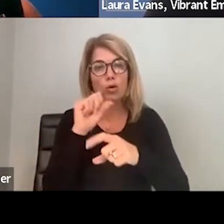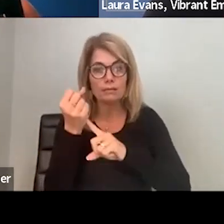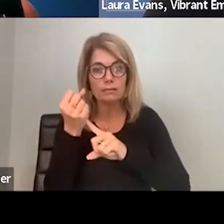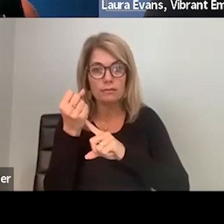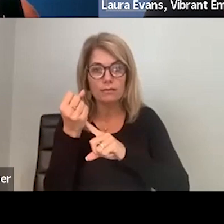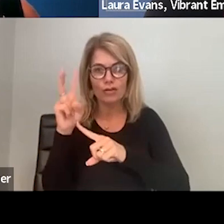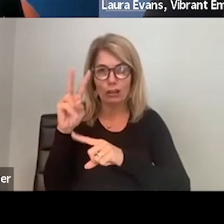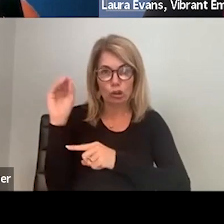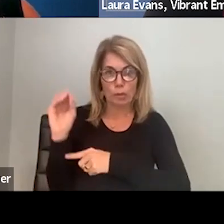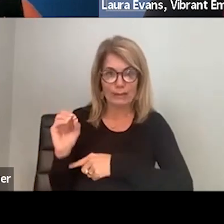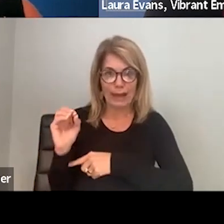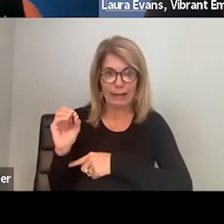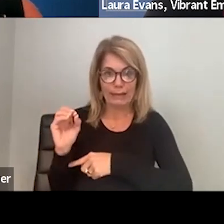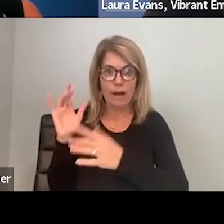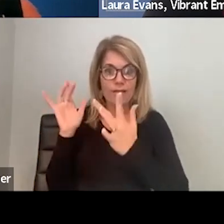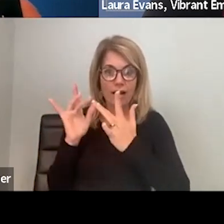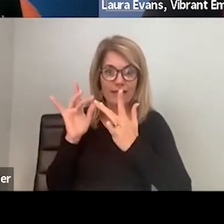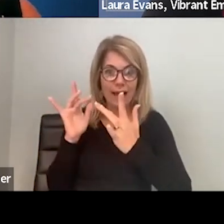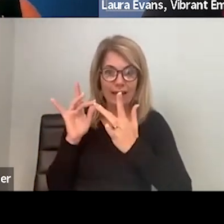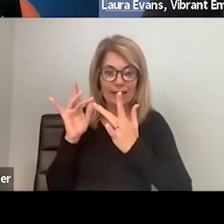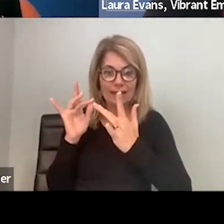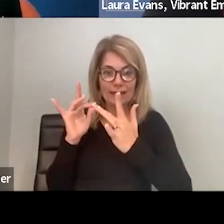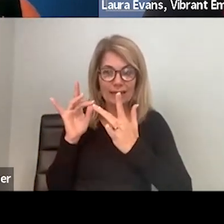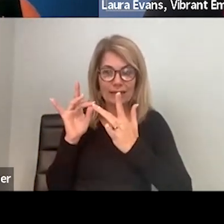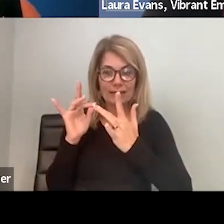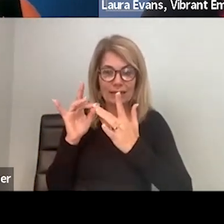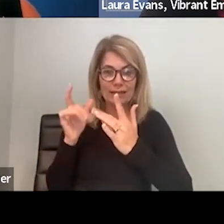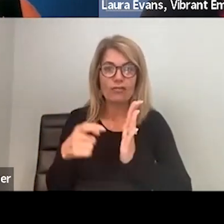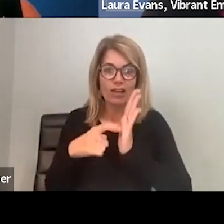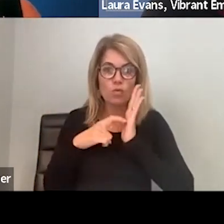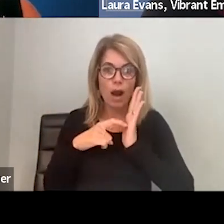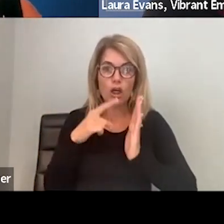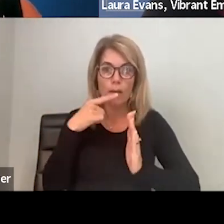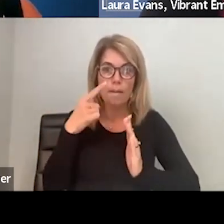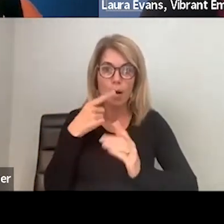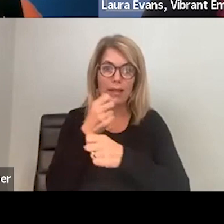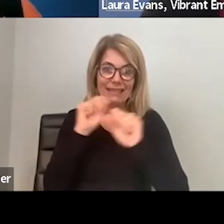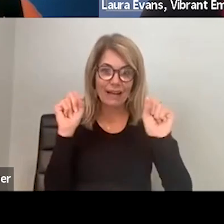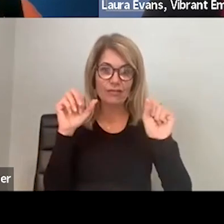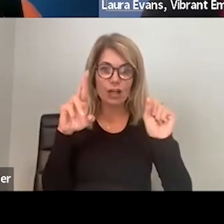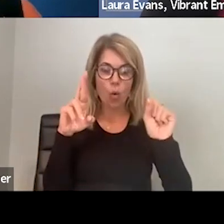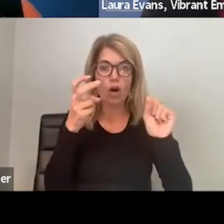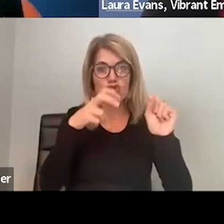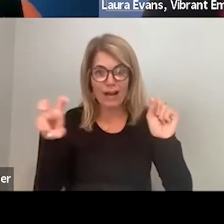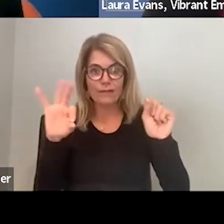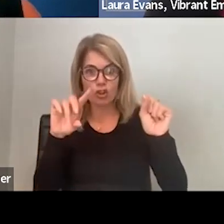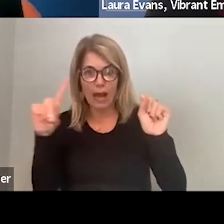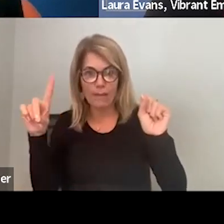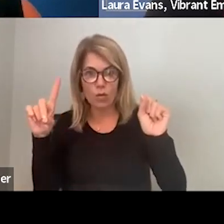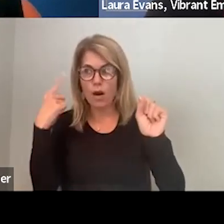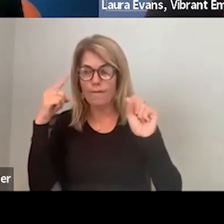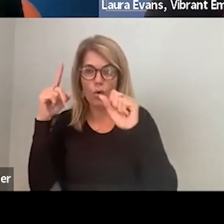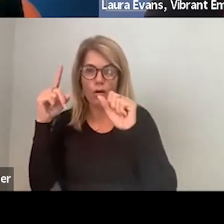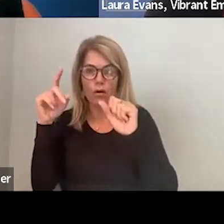2% of contacts do require public safety or a transfer to 911 to have someone go out.